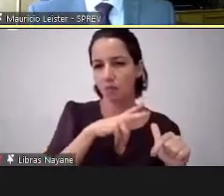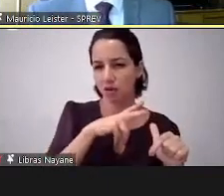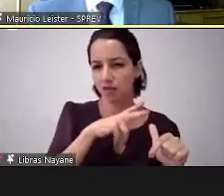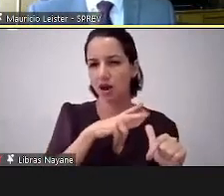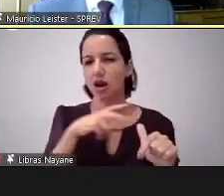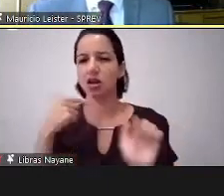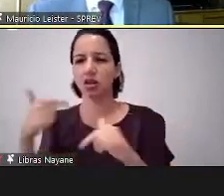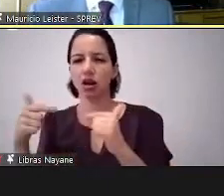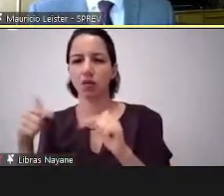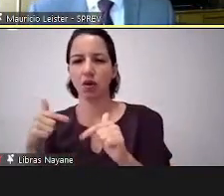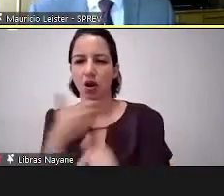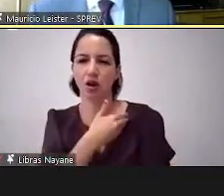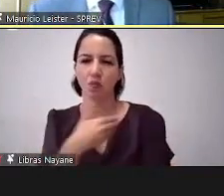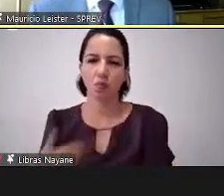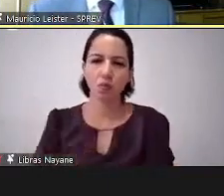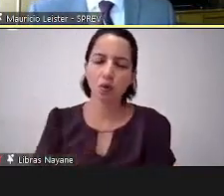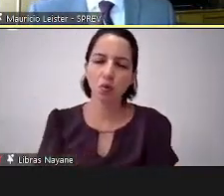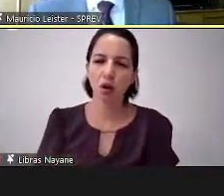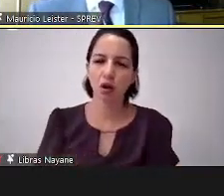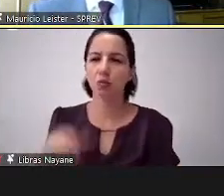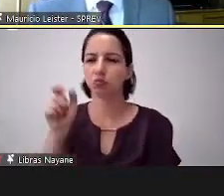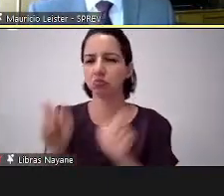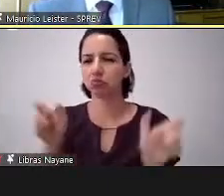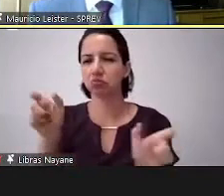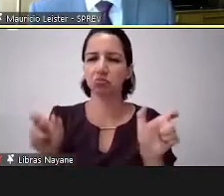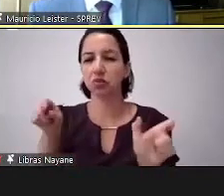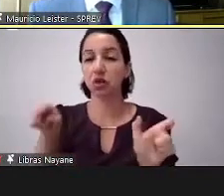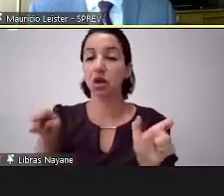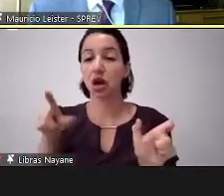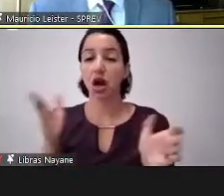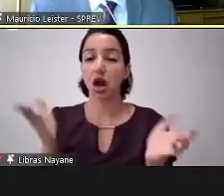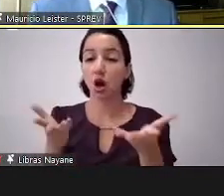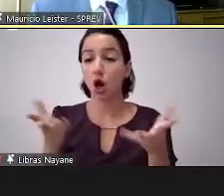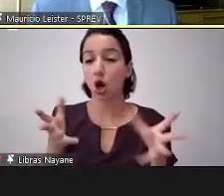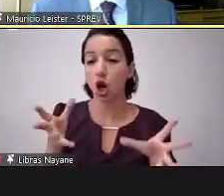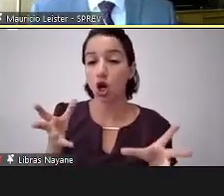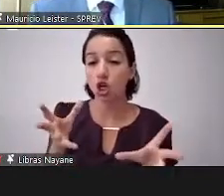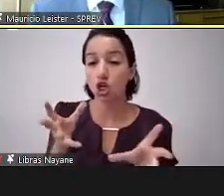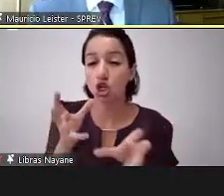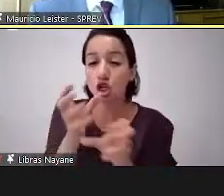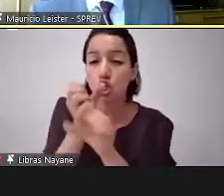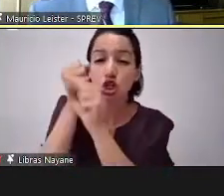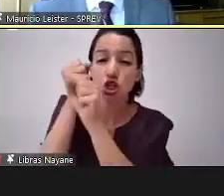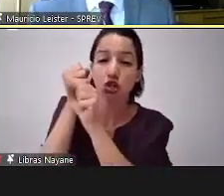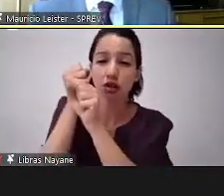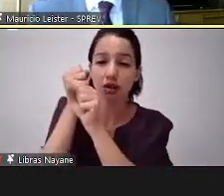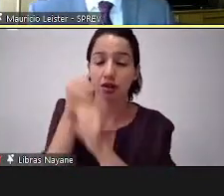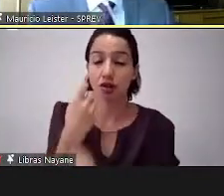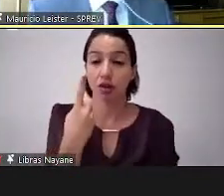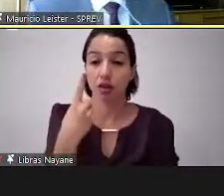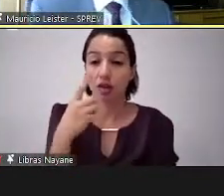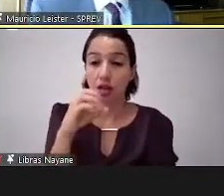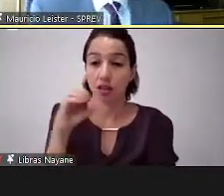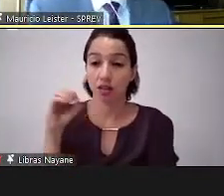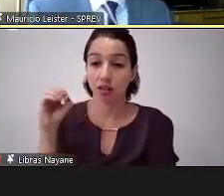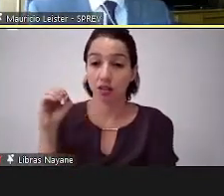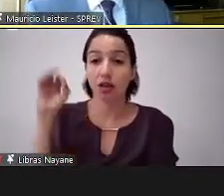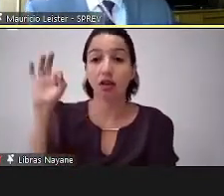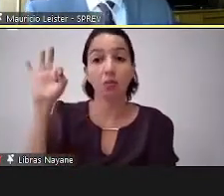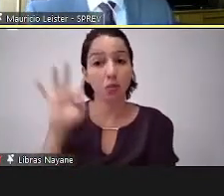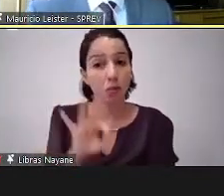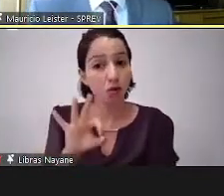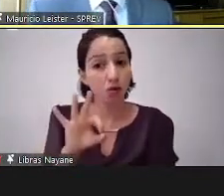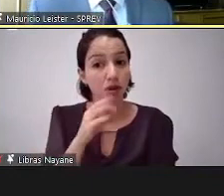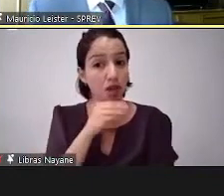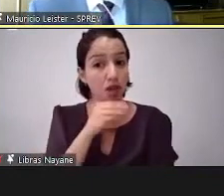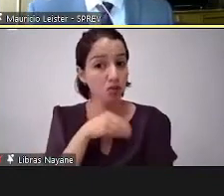said that the average was going to be now, everyone is going to receive 100% of all of the